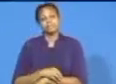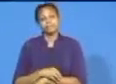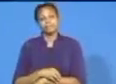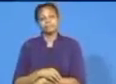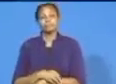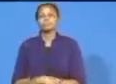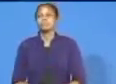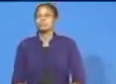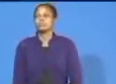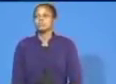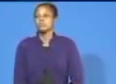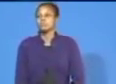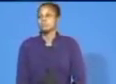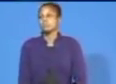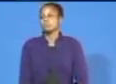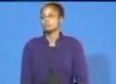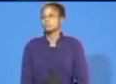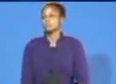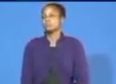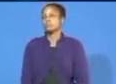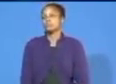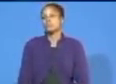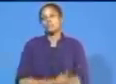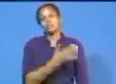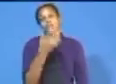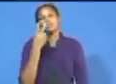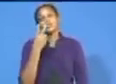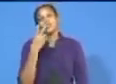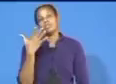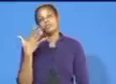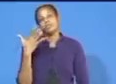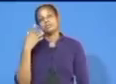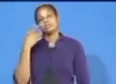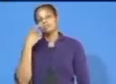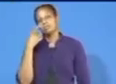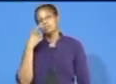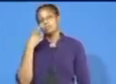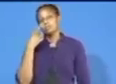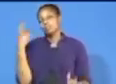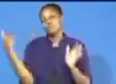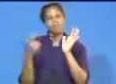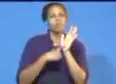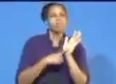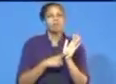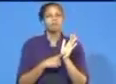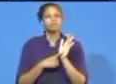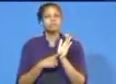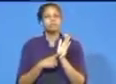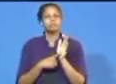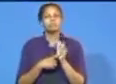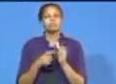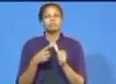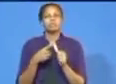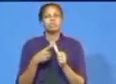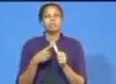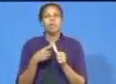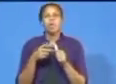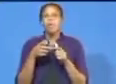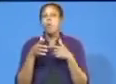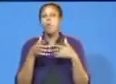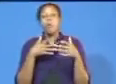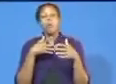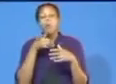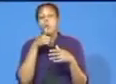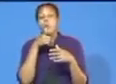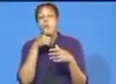There are two things that jumped out at me. That whoever the prophet was